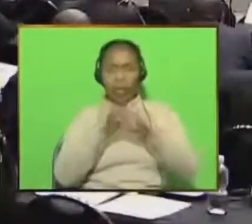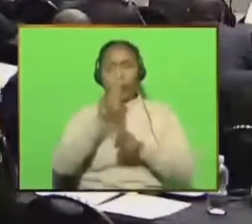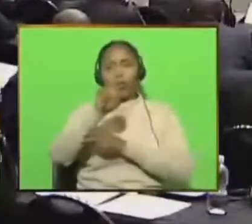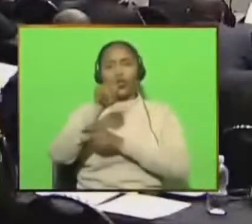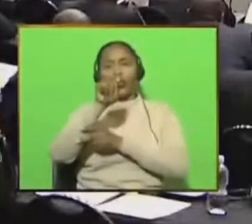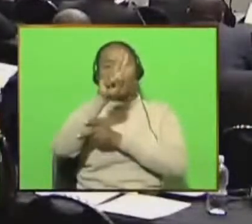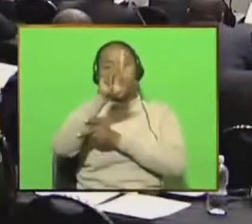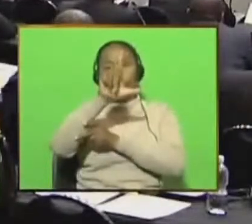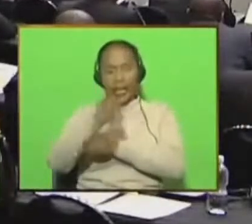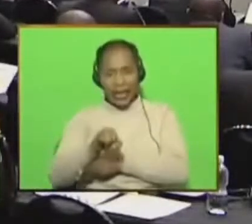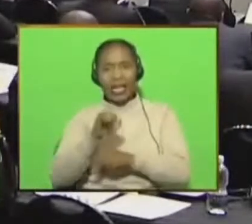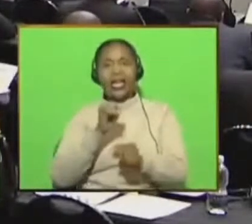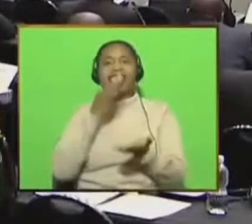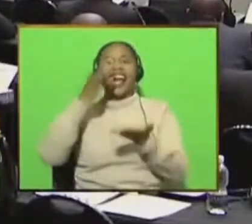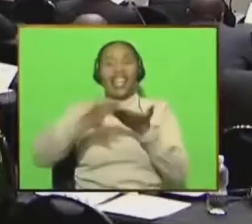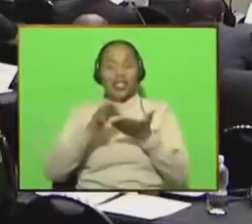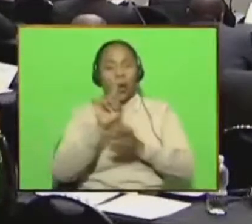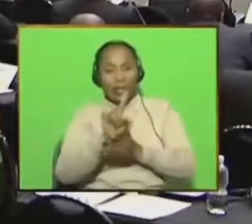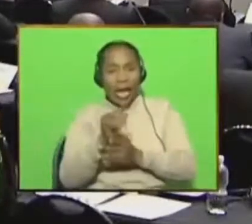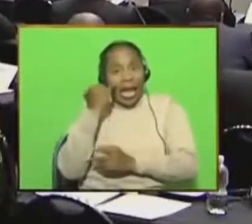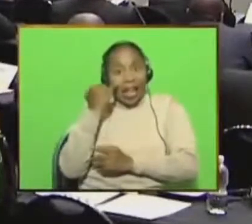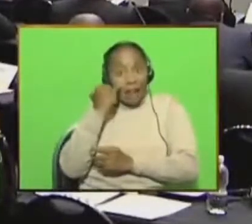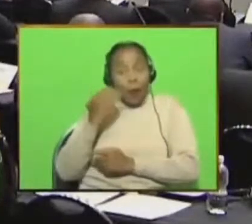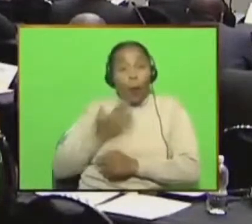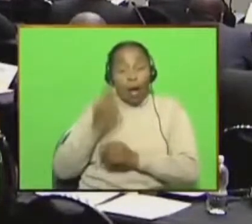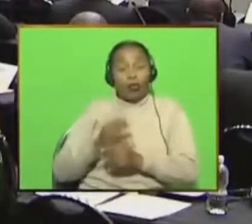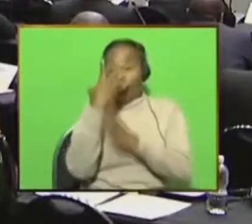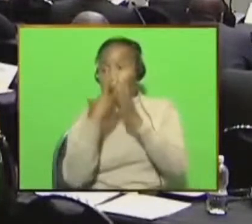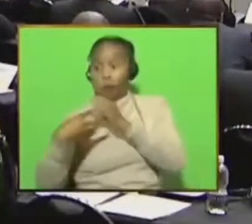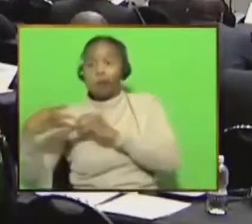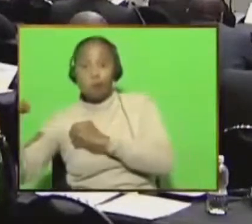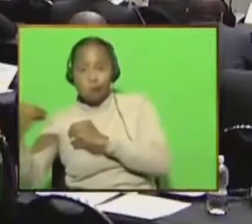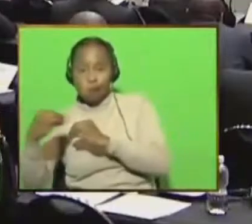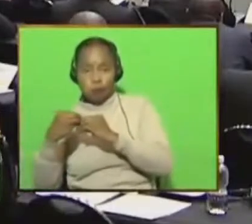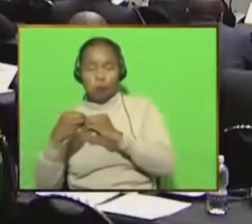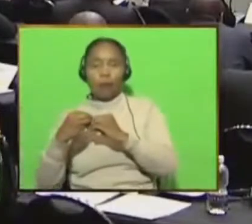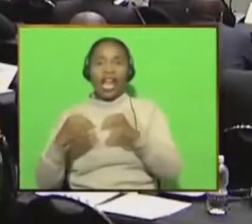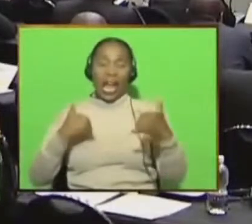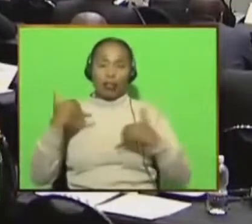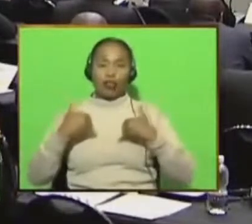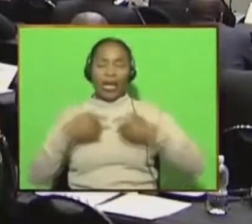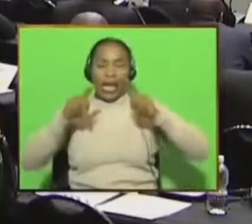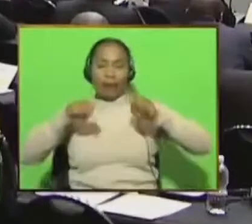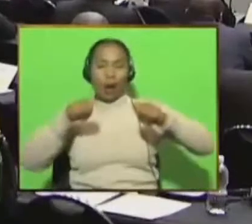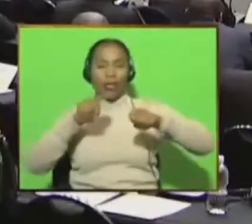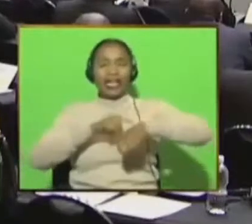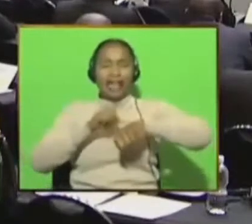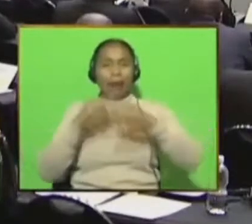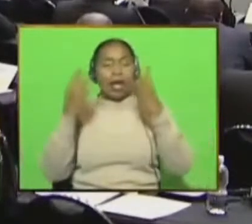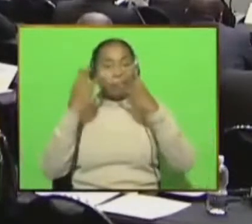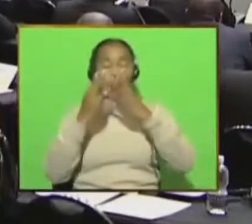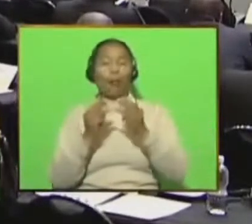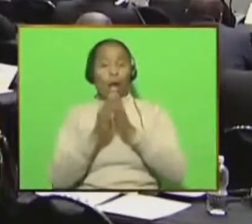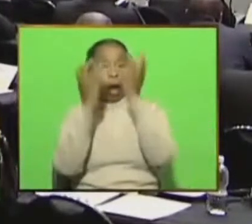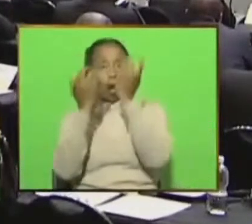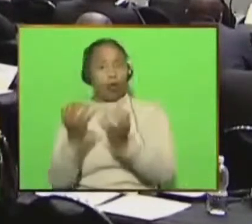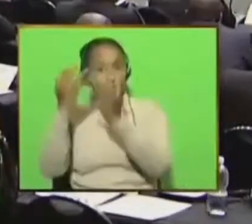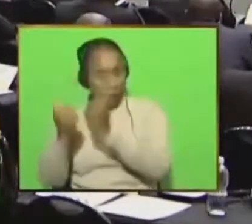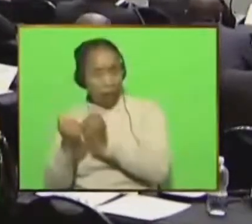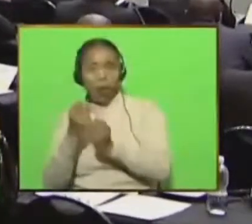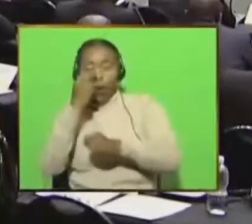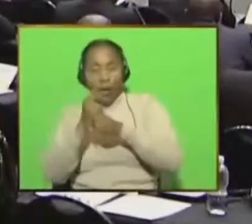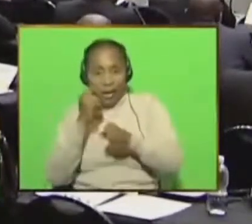that is undemocratic. But if it is in line with democratic principles, it is internationally acceptable that a free